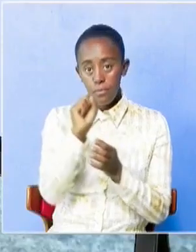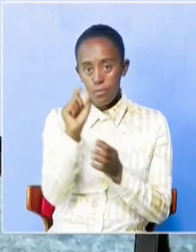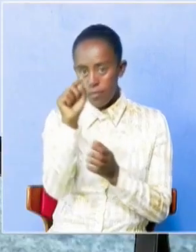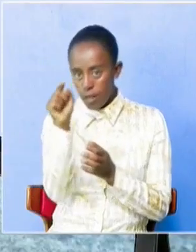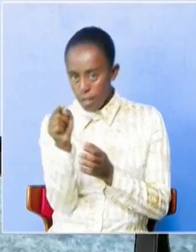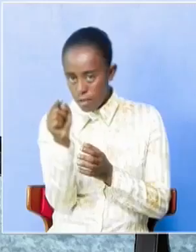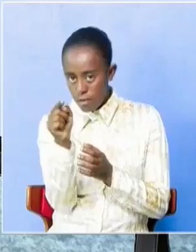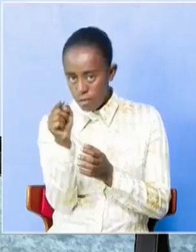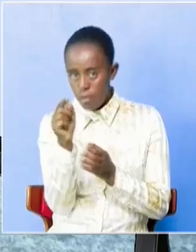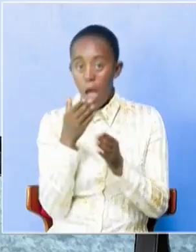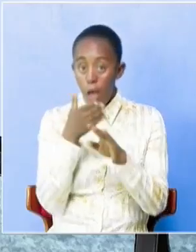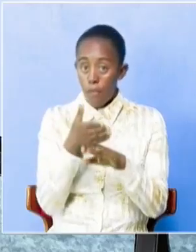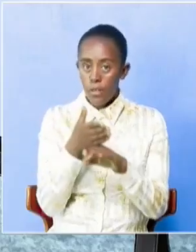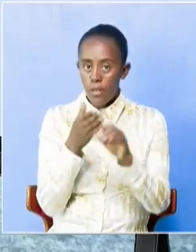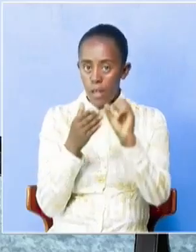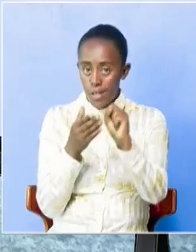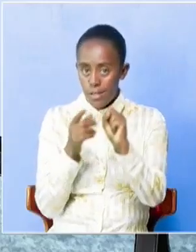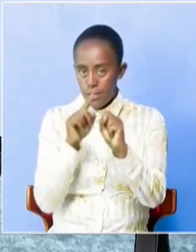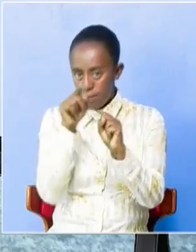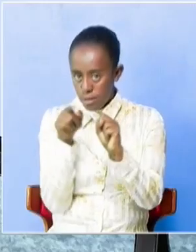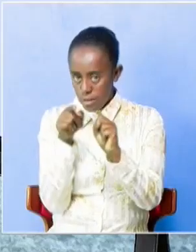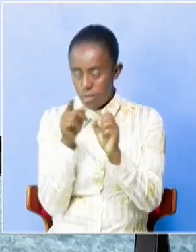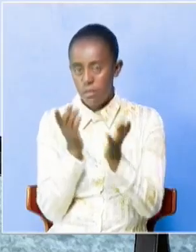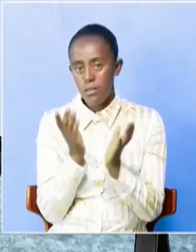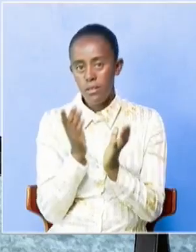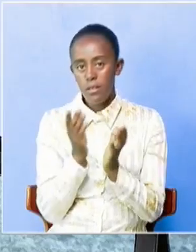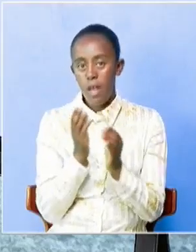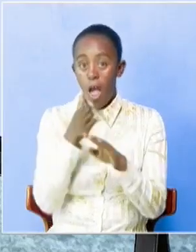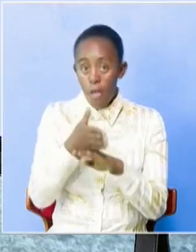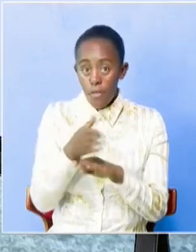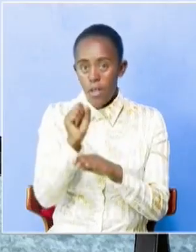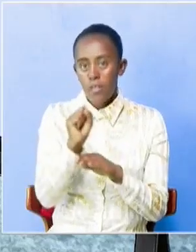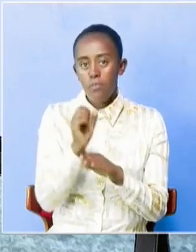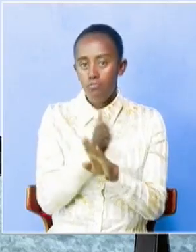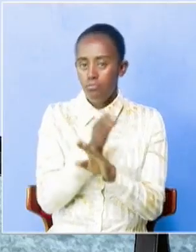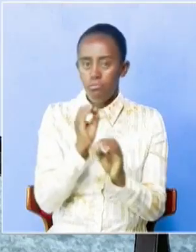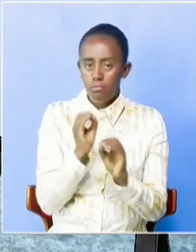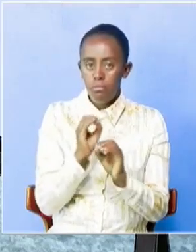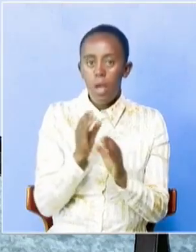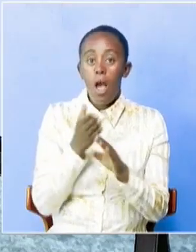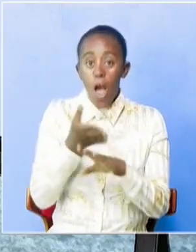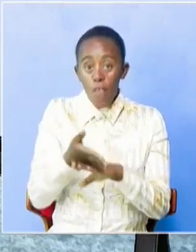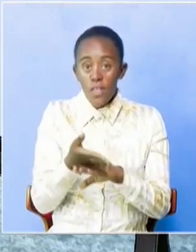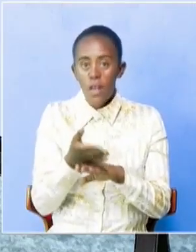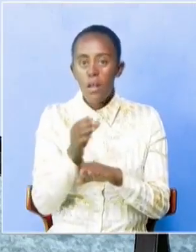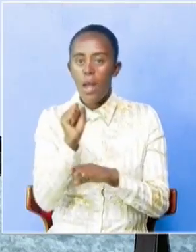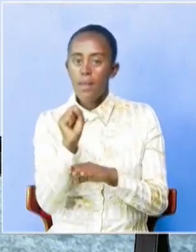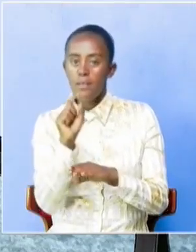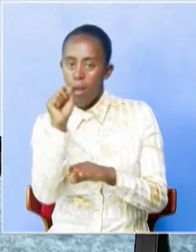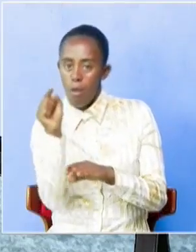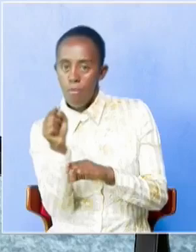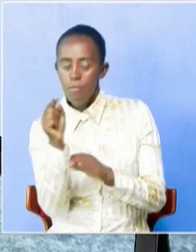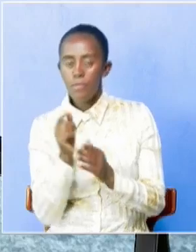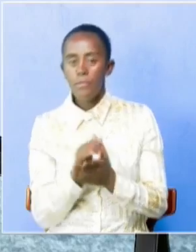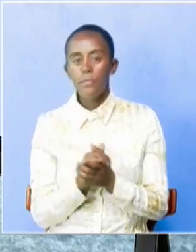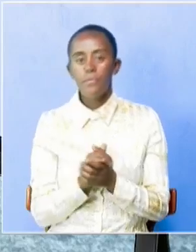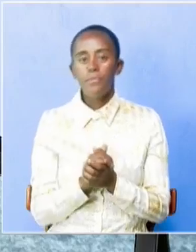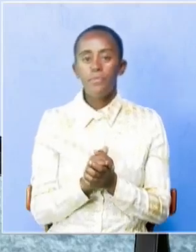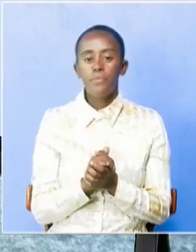apostrophe after the S, okay? We add the apostrophe after the